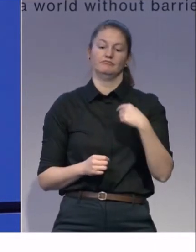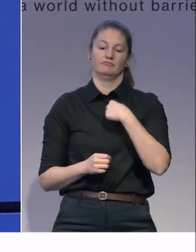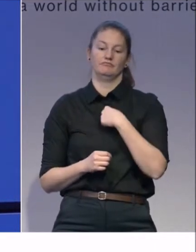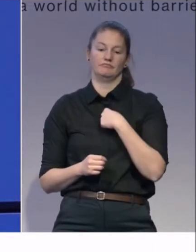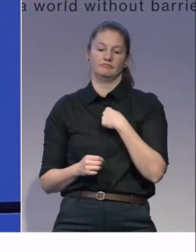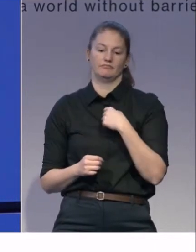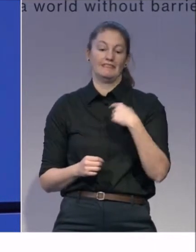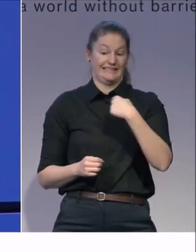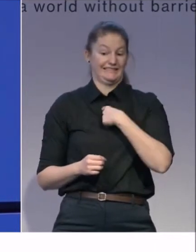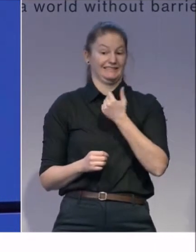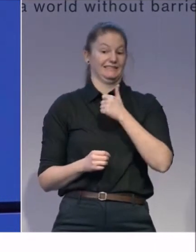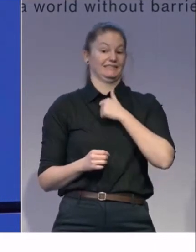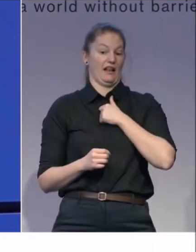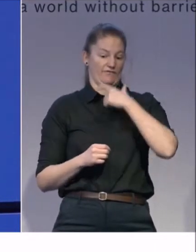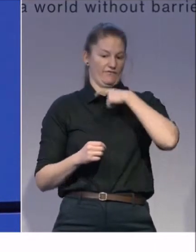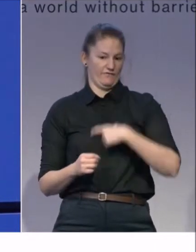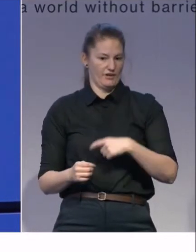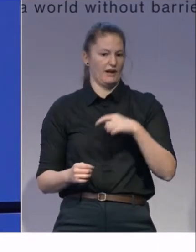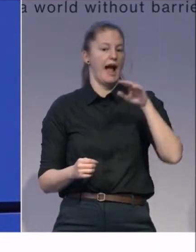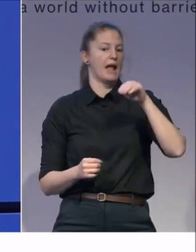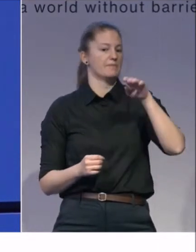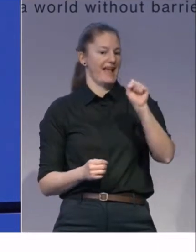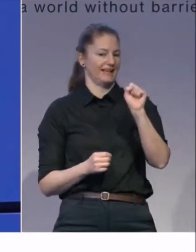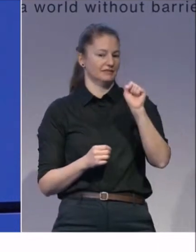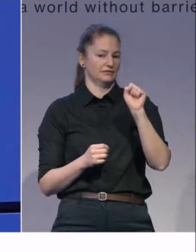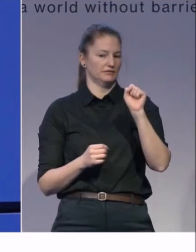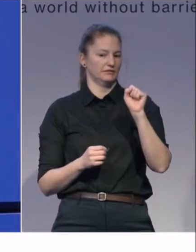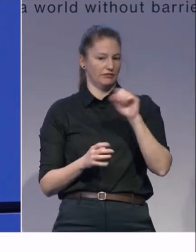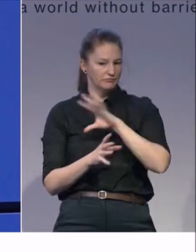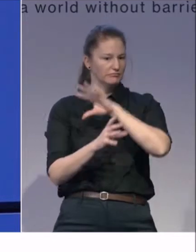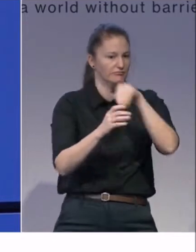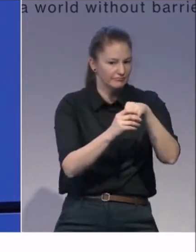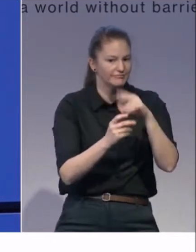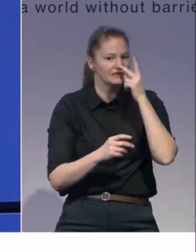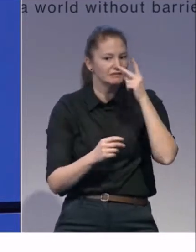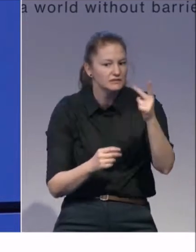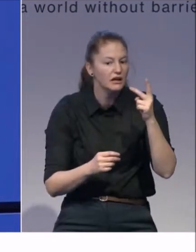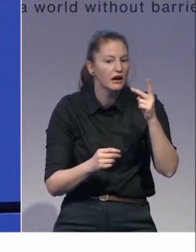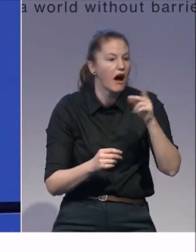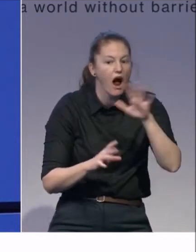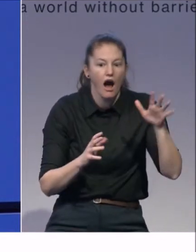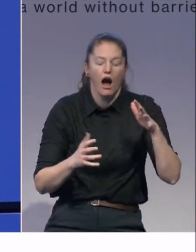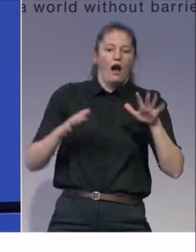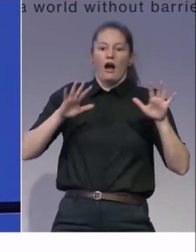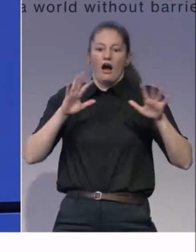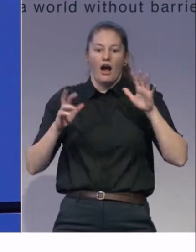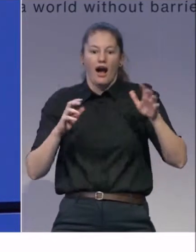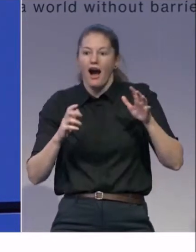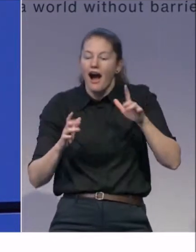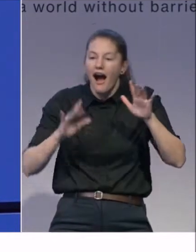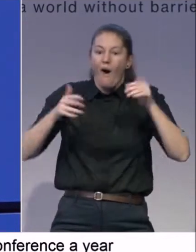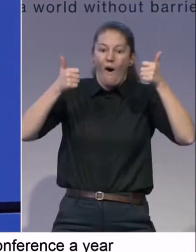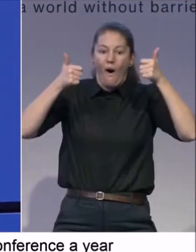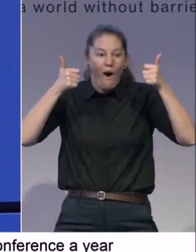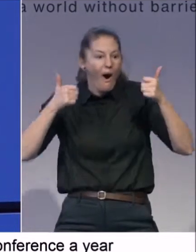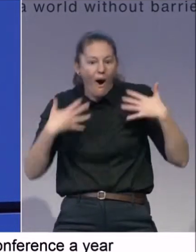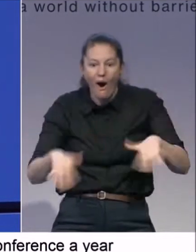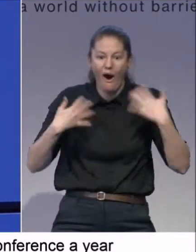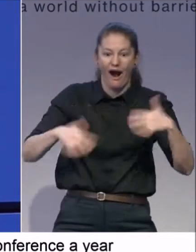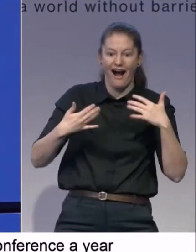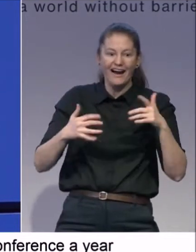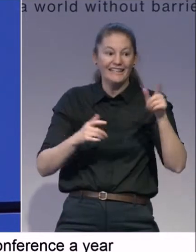And they were very excited. And I was mortified. There should be more people